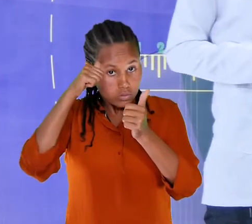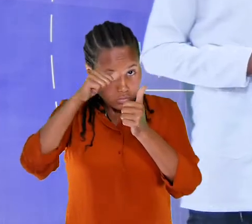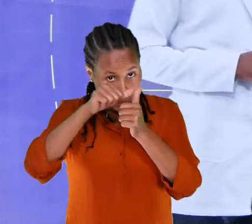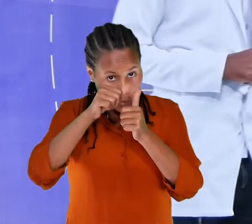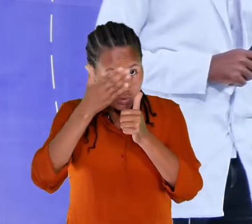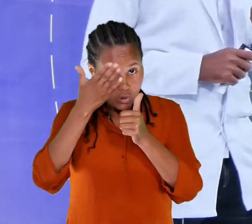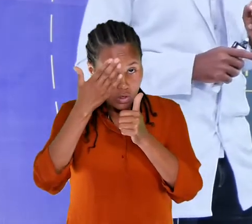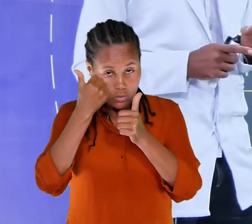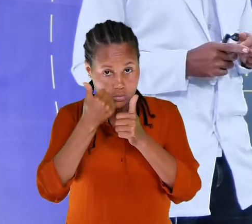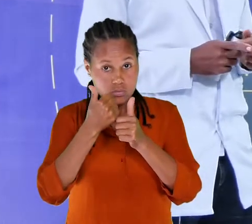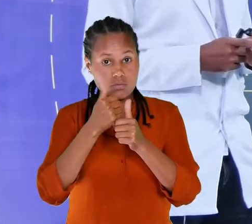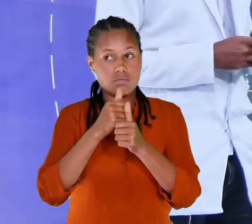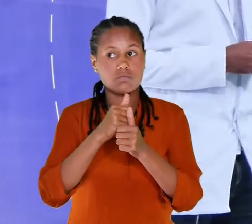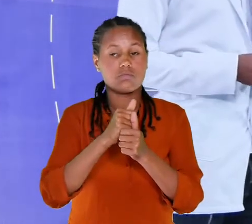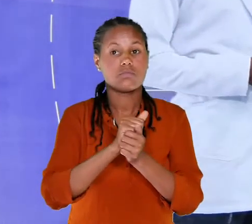this one.